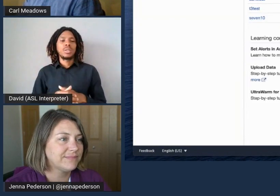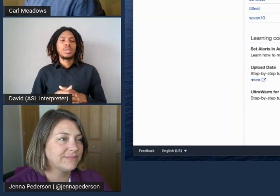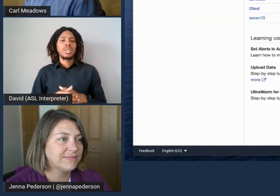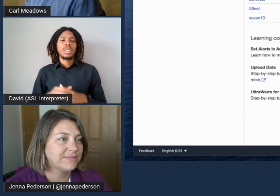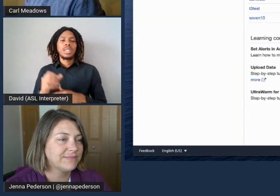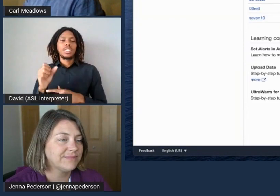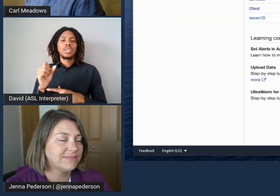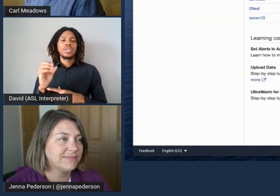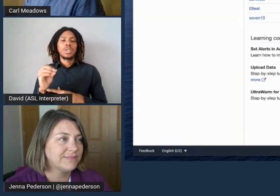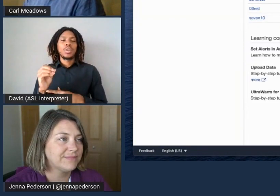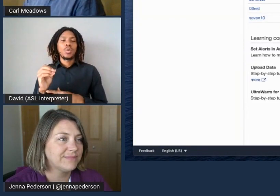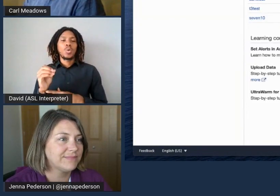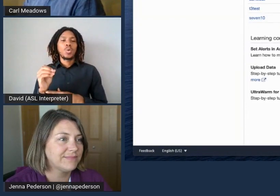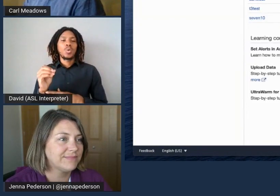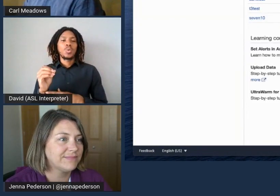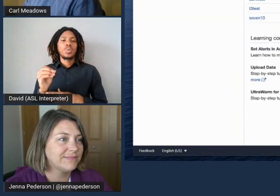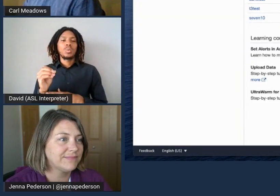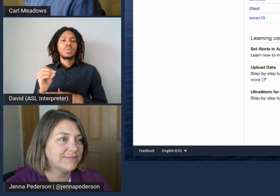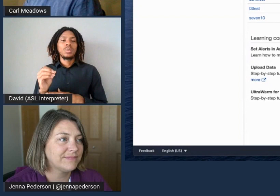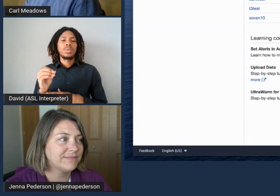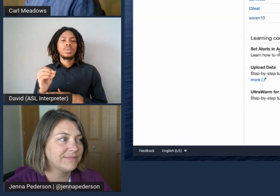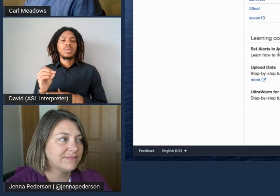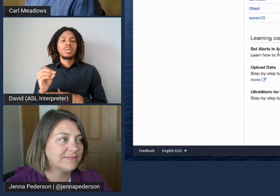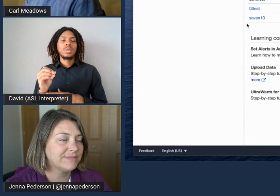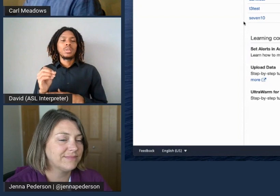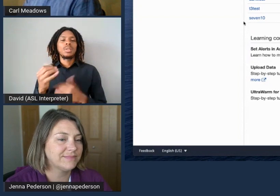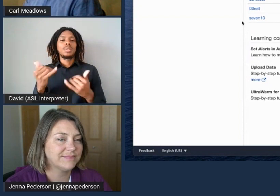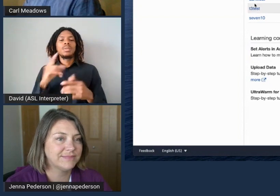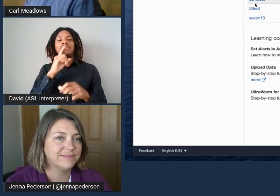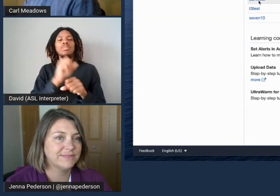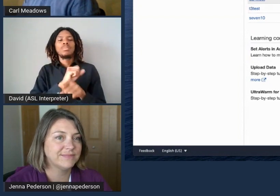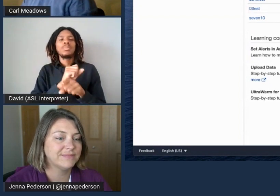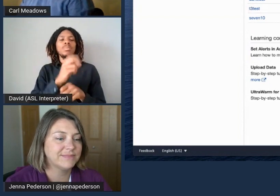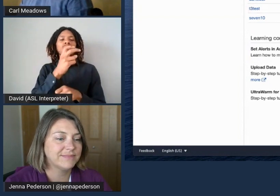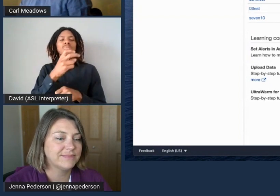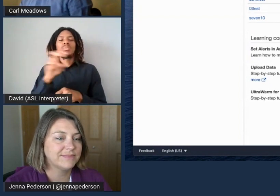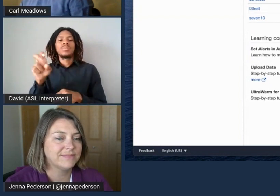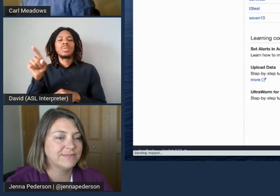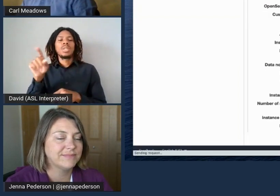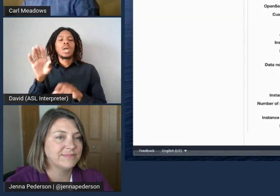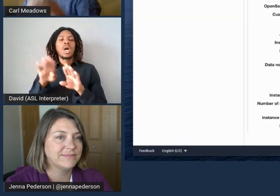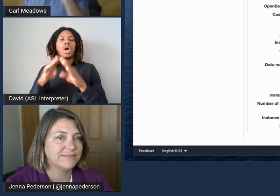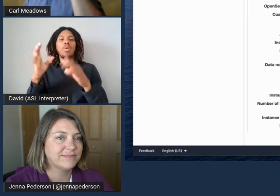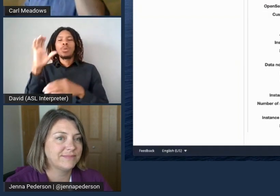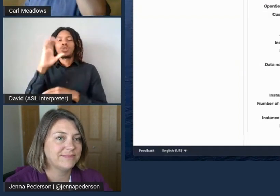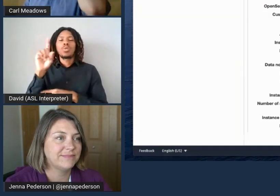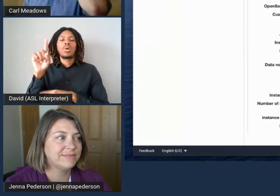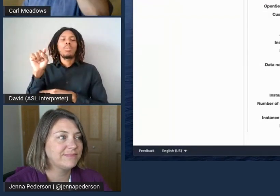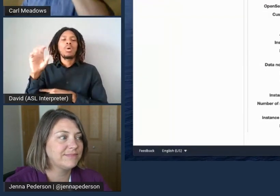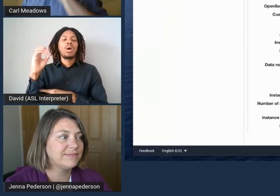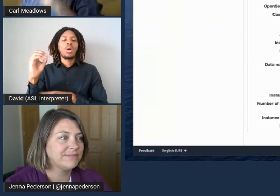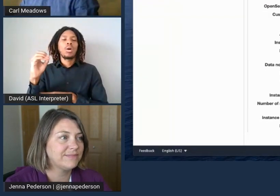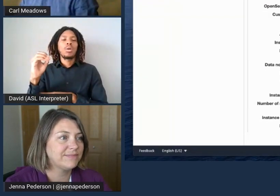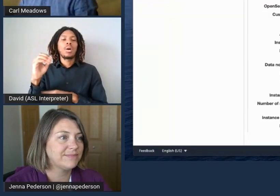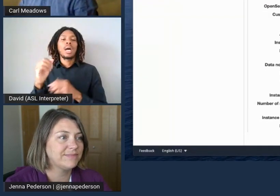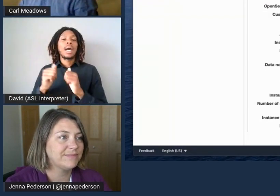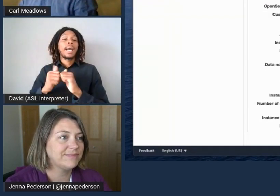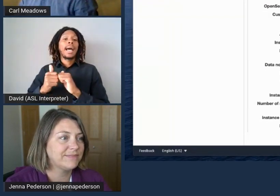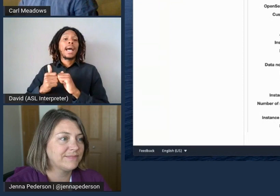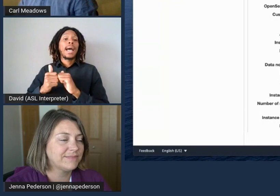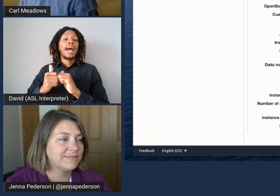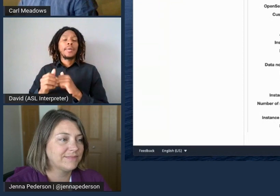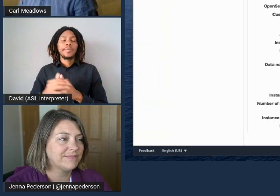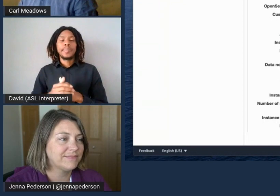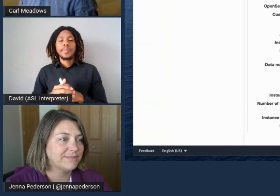So with that, let's actually jump over and look at OpenSearch 1.0. And to do that, we're going to look